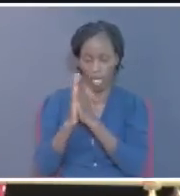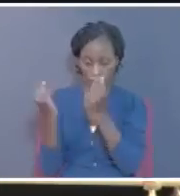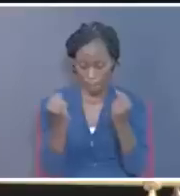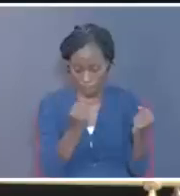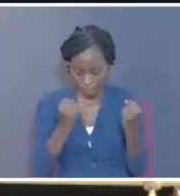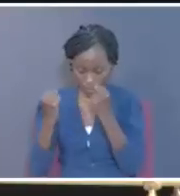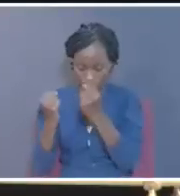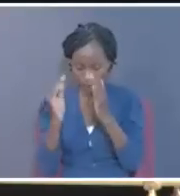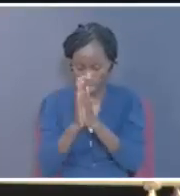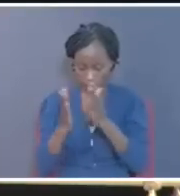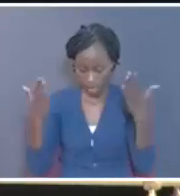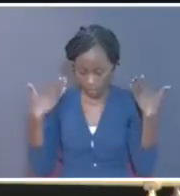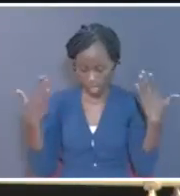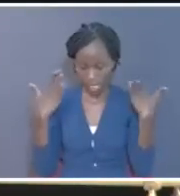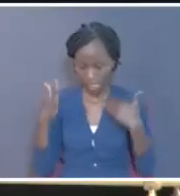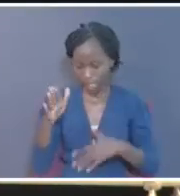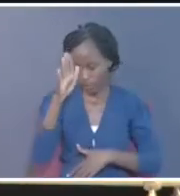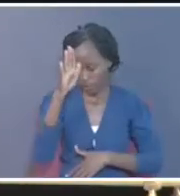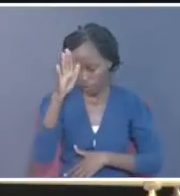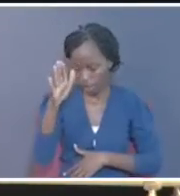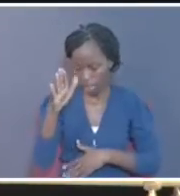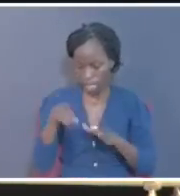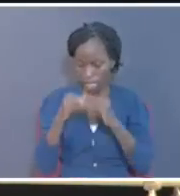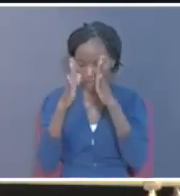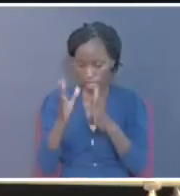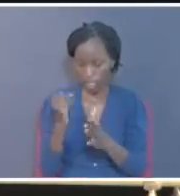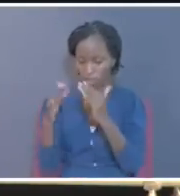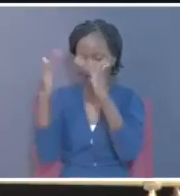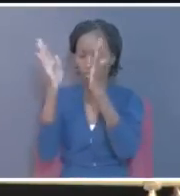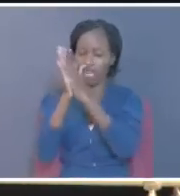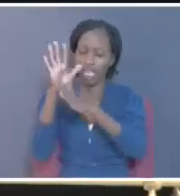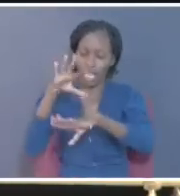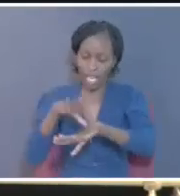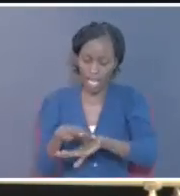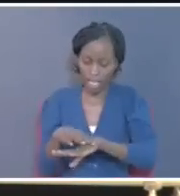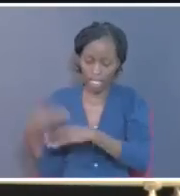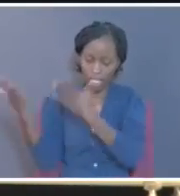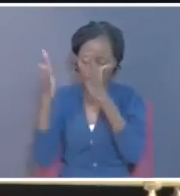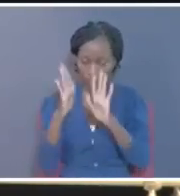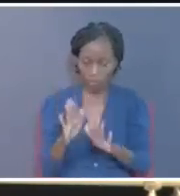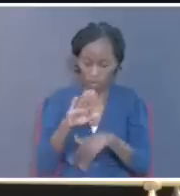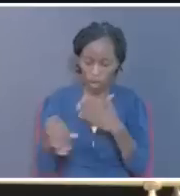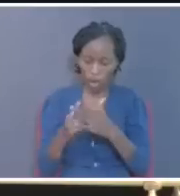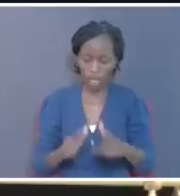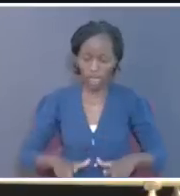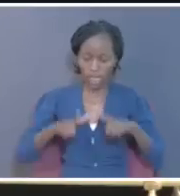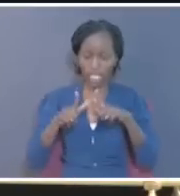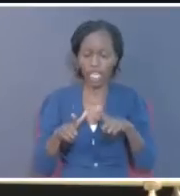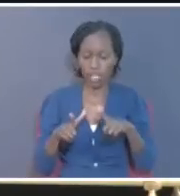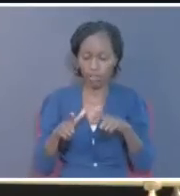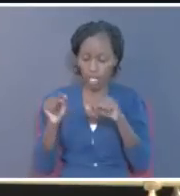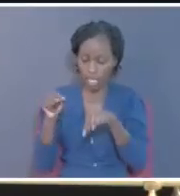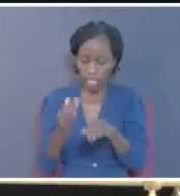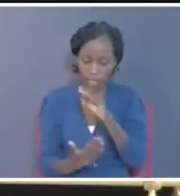Almighty and everlasting Father, creator of heaven and earth, giver of all life,